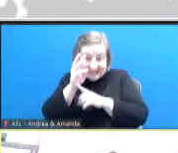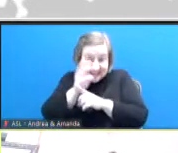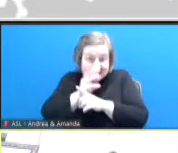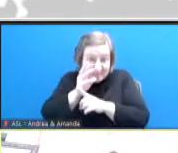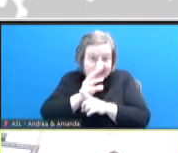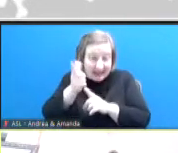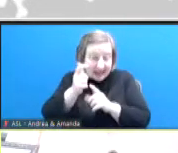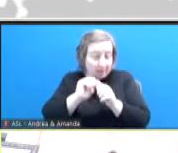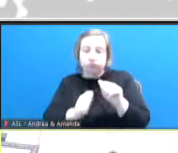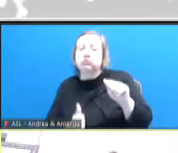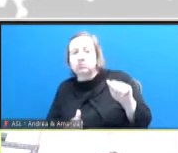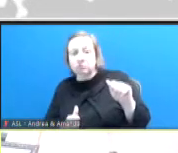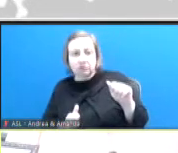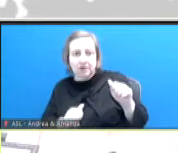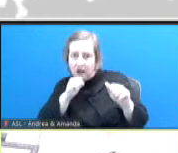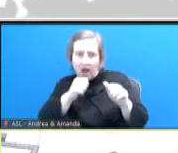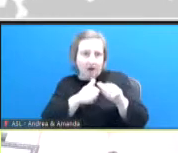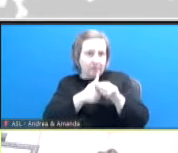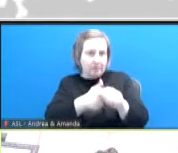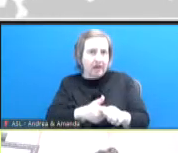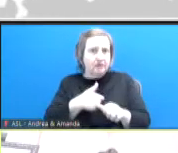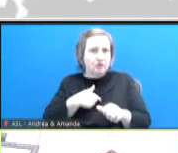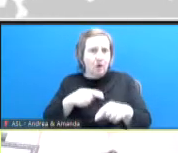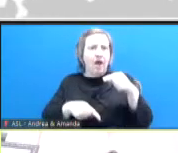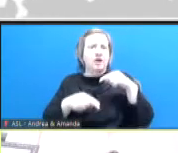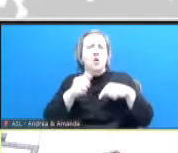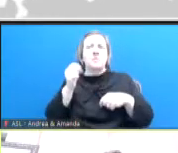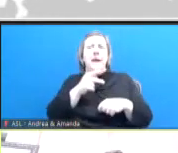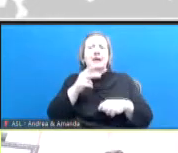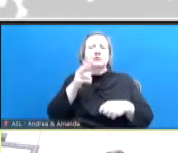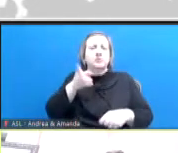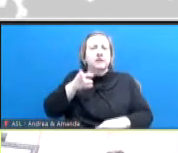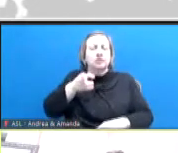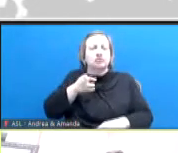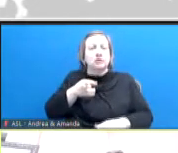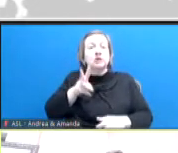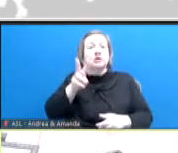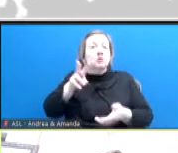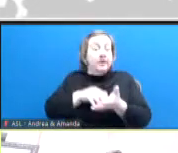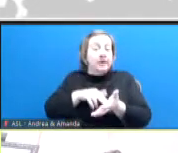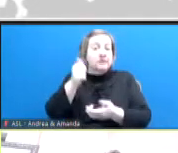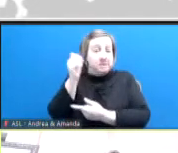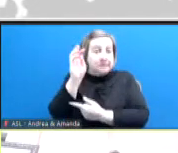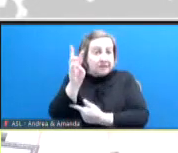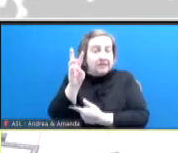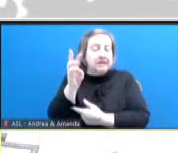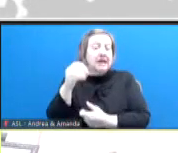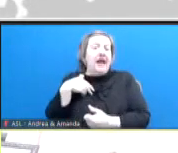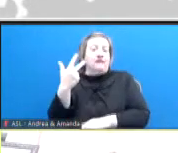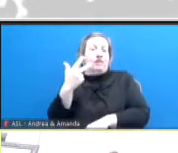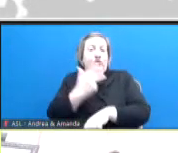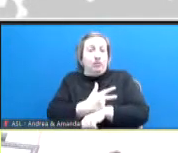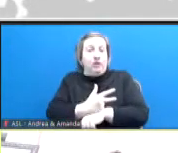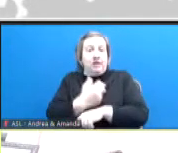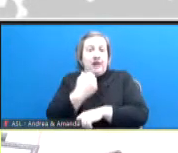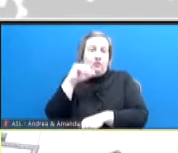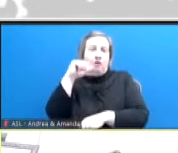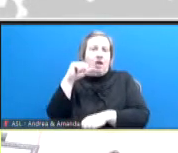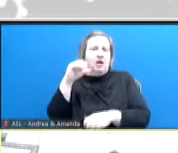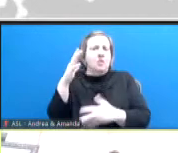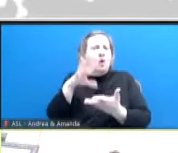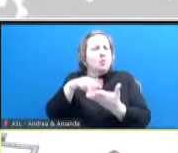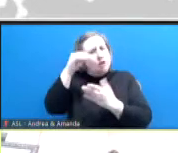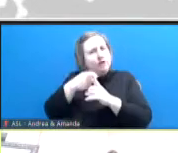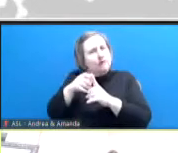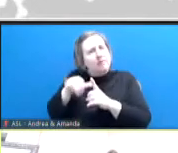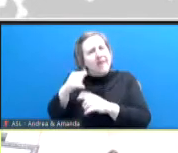out of compliance. And so I go back to the history. In 2016, there was a 3-day riot. What was learned from that